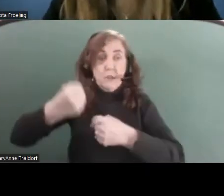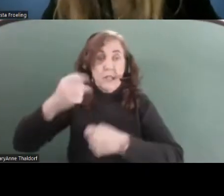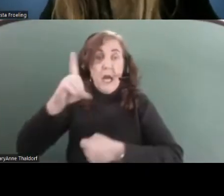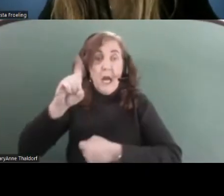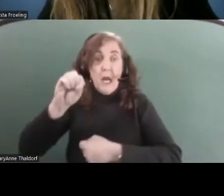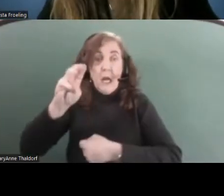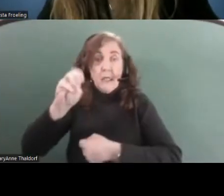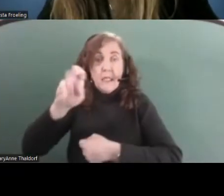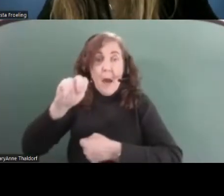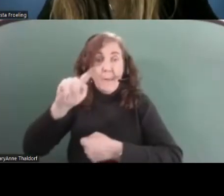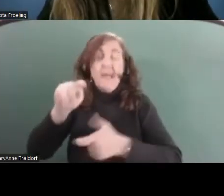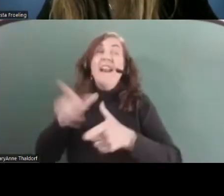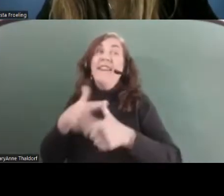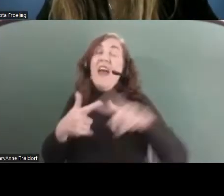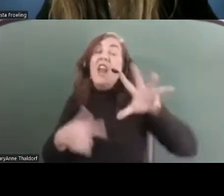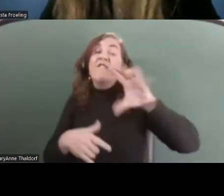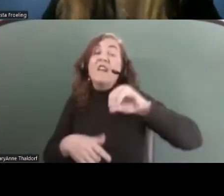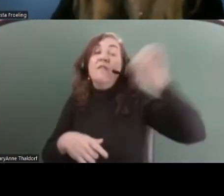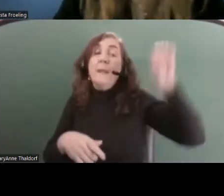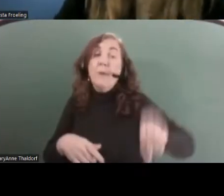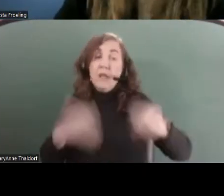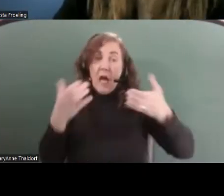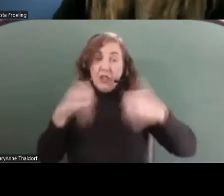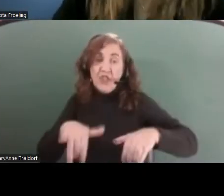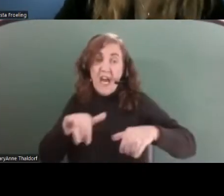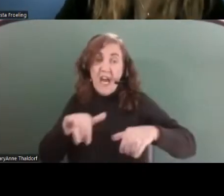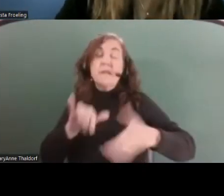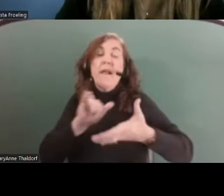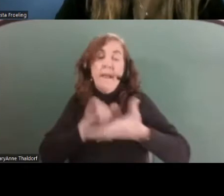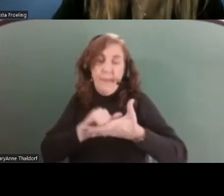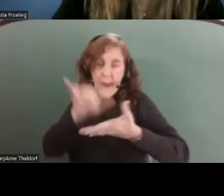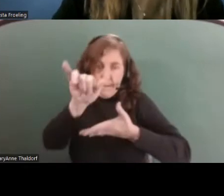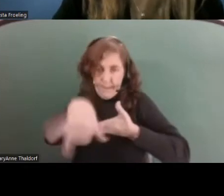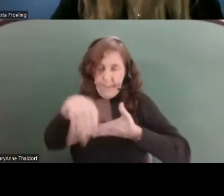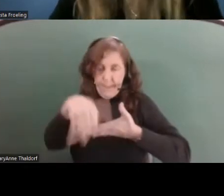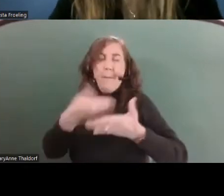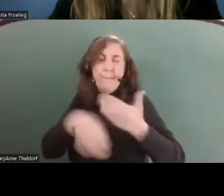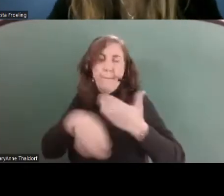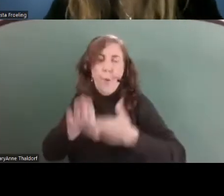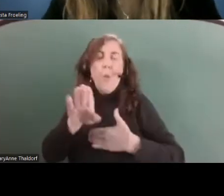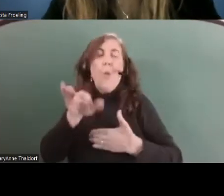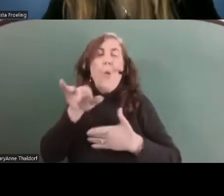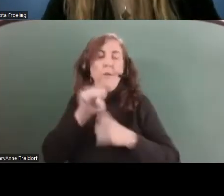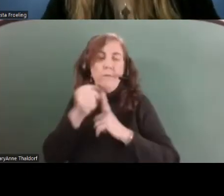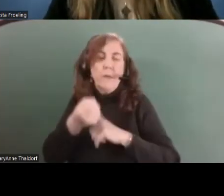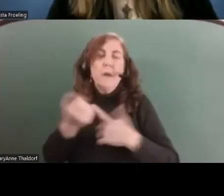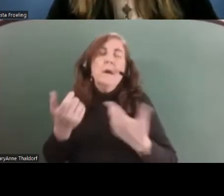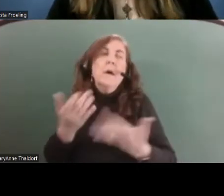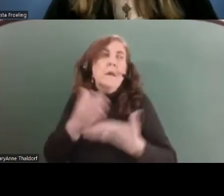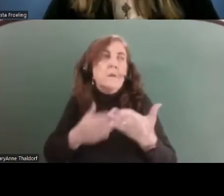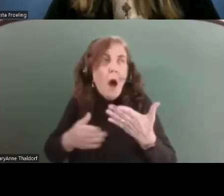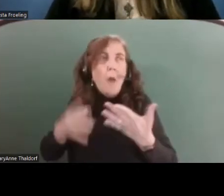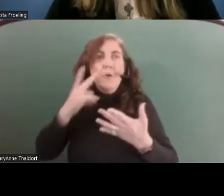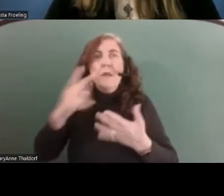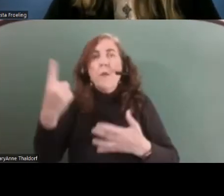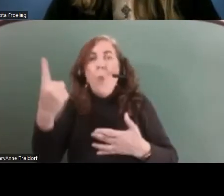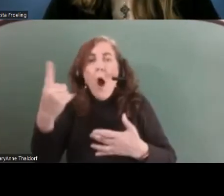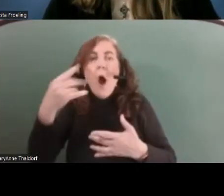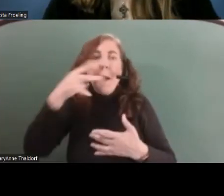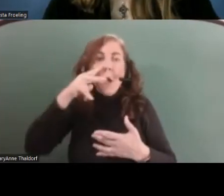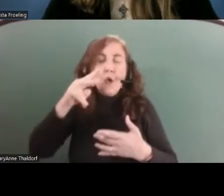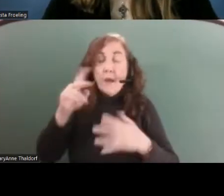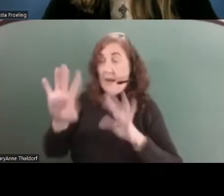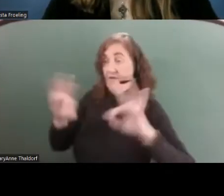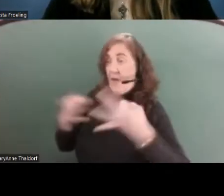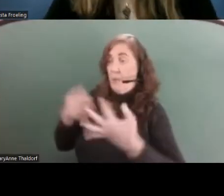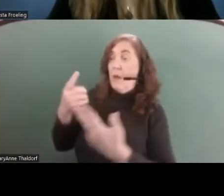each pregnancy. So in some families, you'll see 1 or 2 kids who have it. In some families,